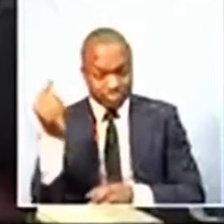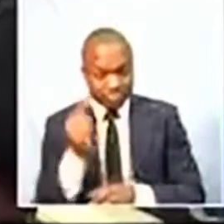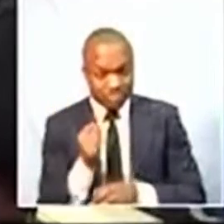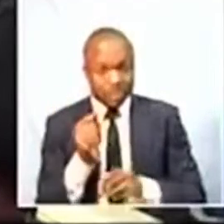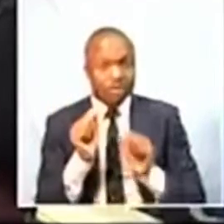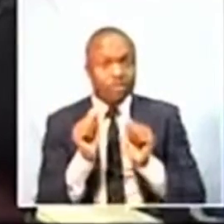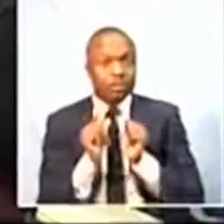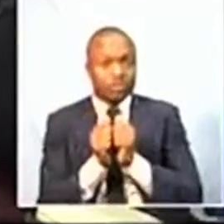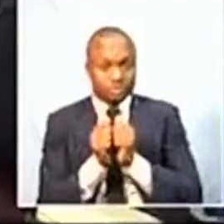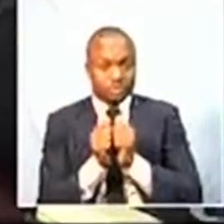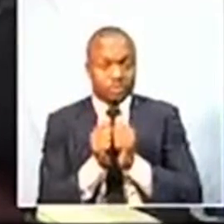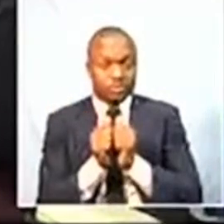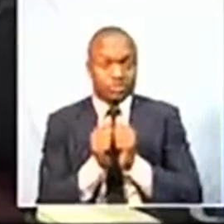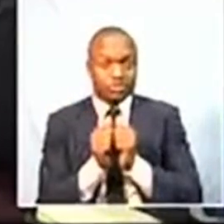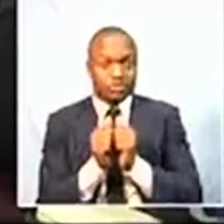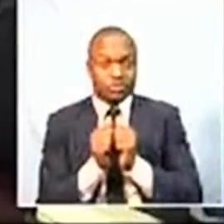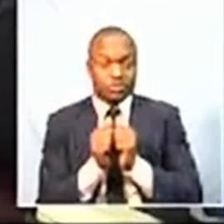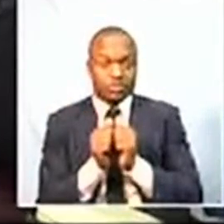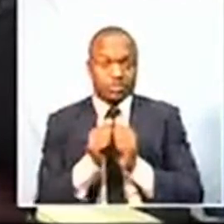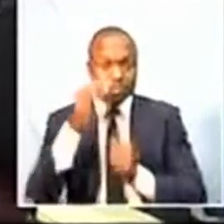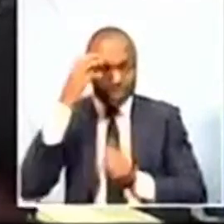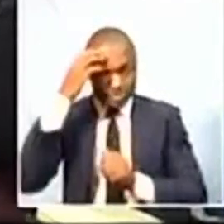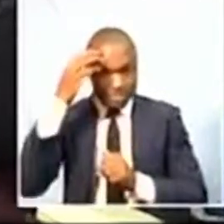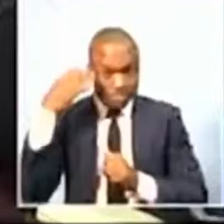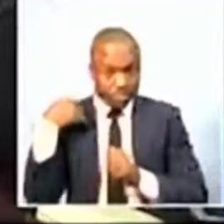officers who may be able to introduce themselves.